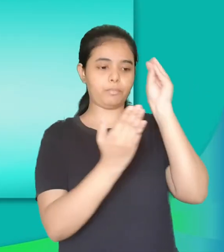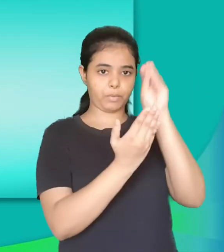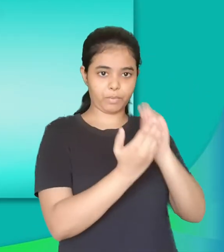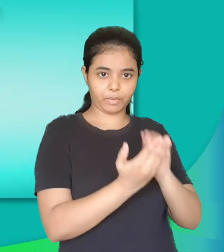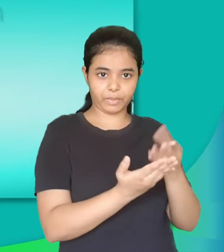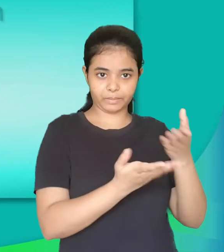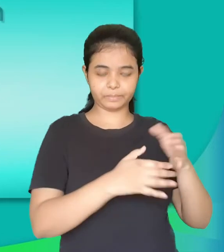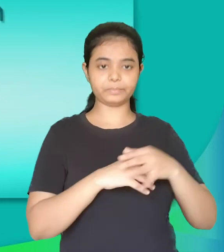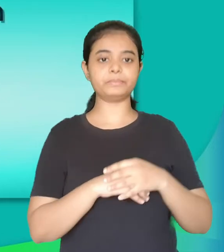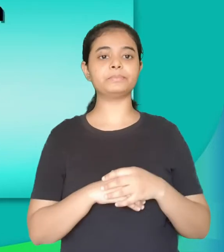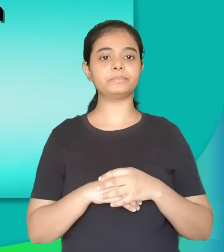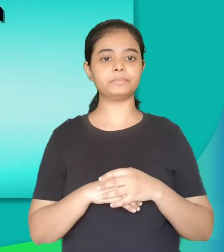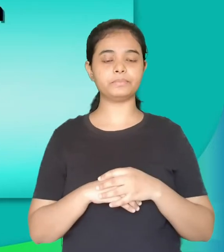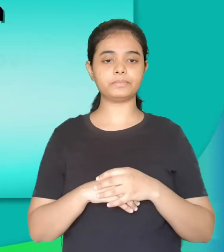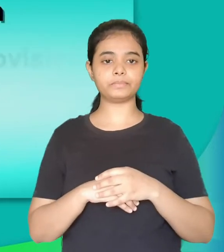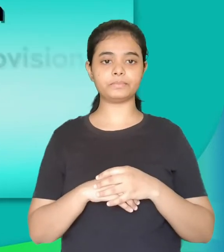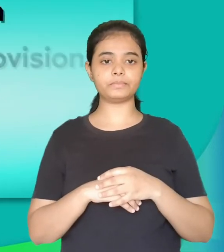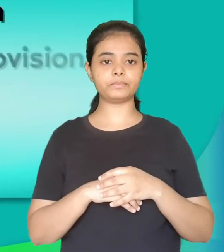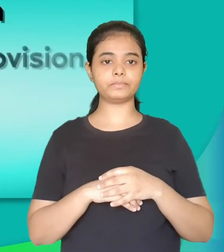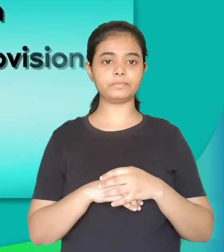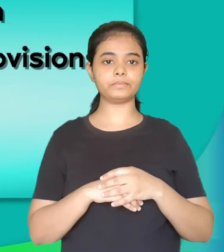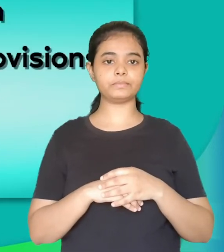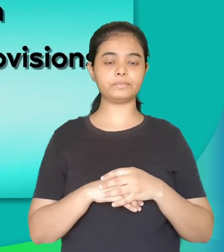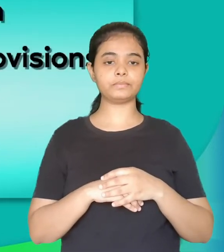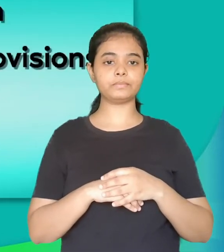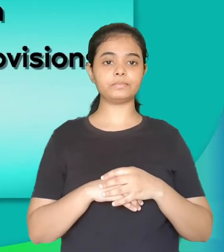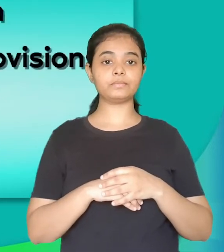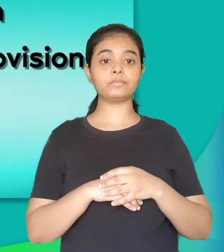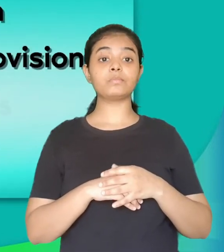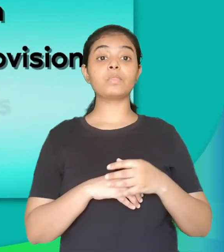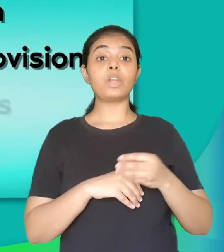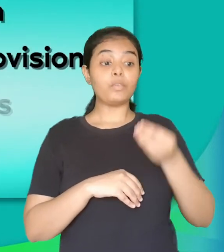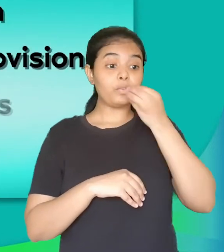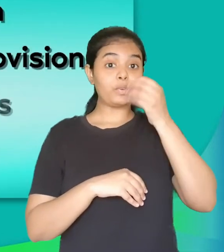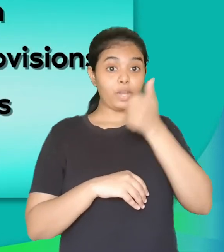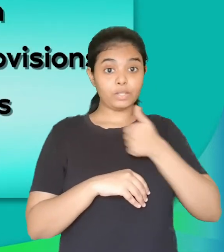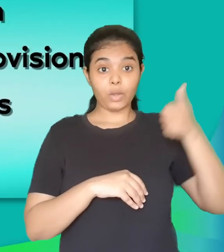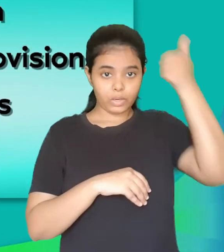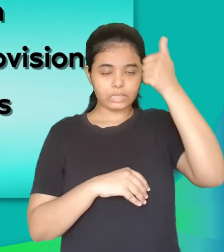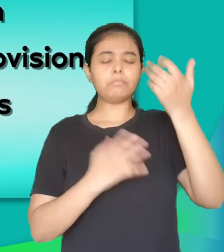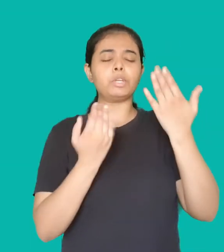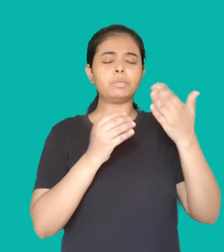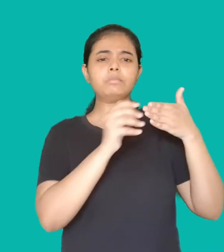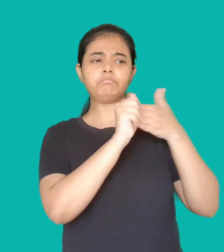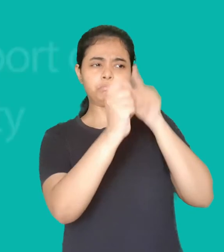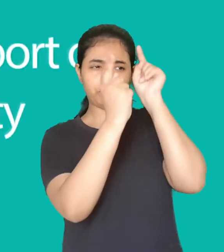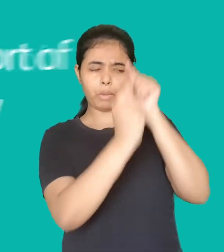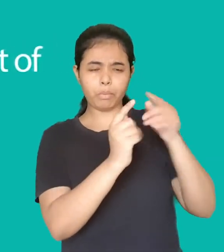on issues arising from implementation of the provisions of these regulations.